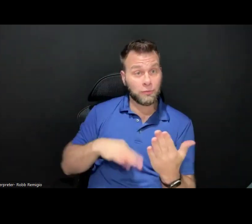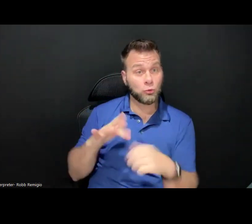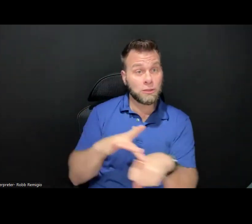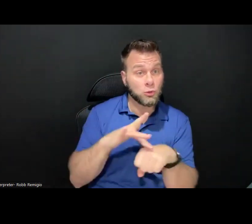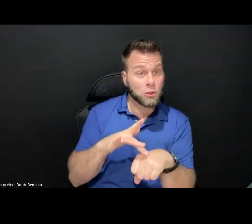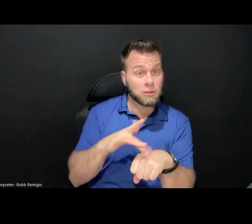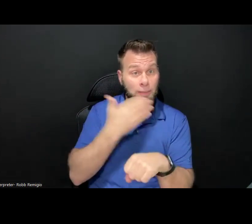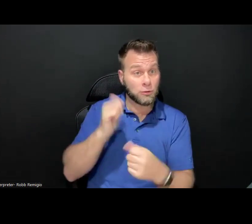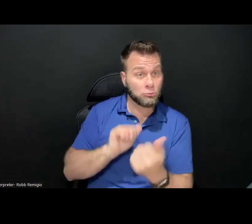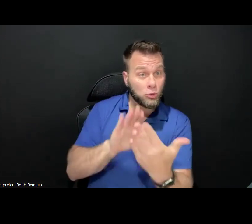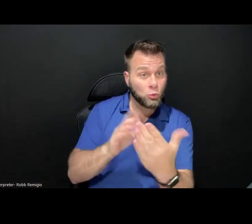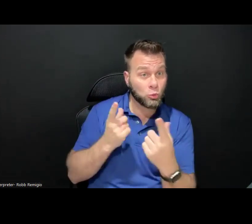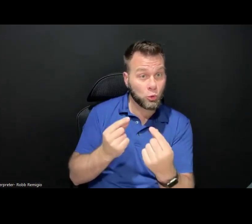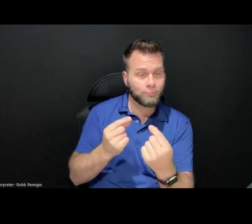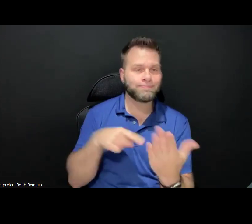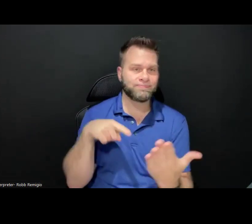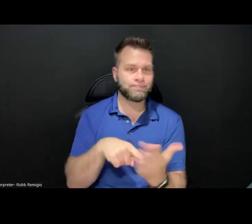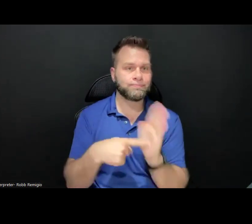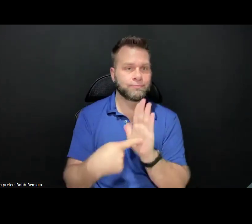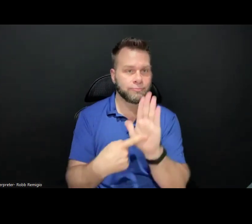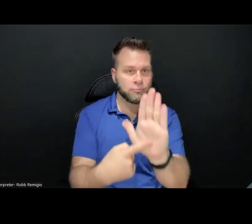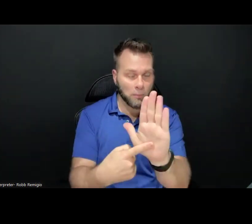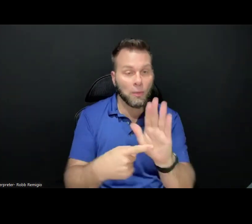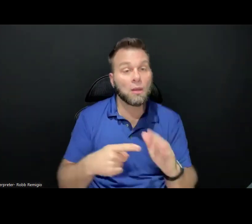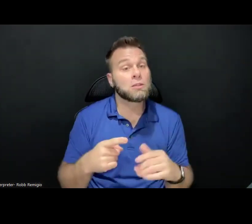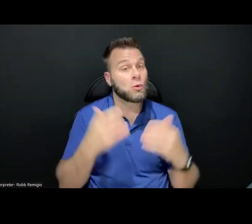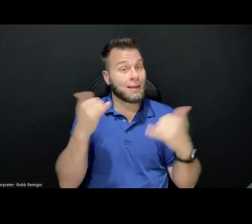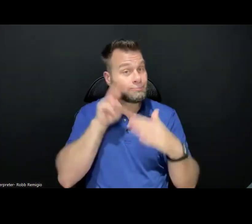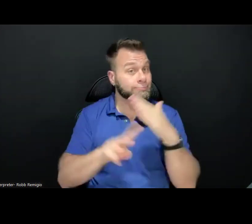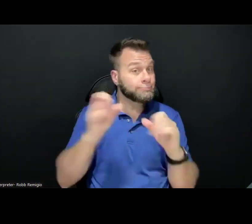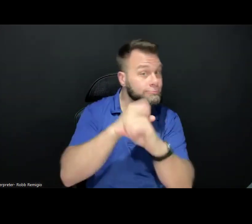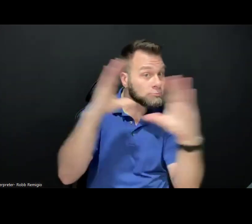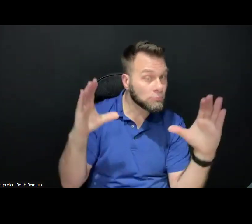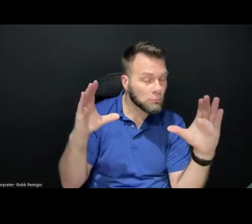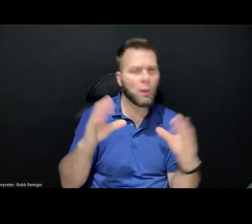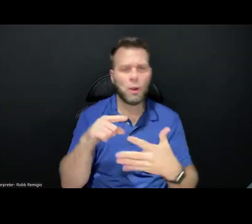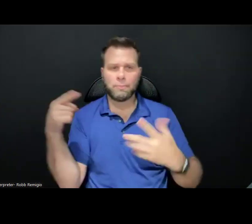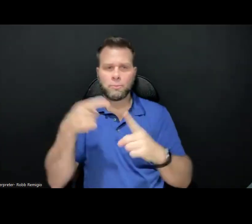action. So as you look ahead and as you think about this, just want to make a couple of points.